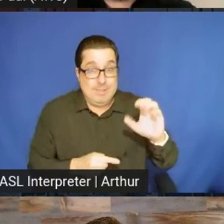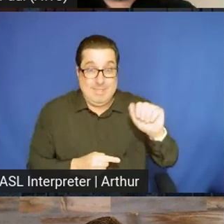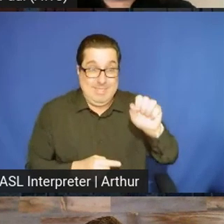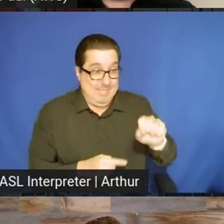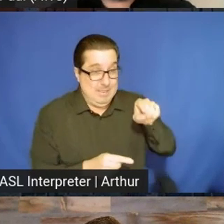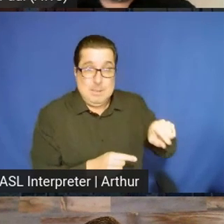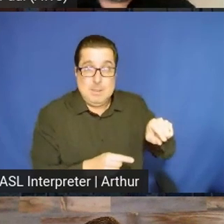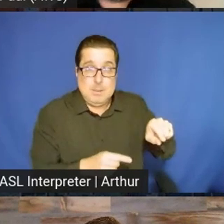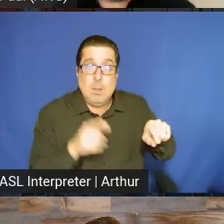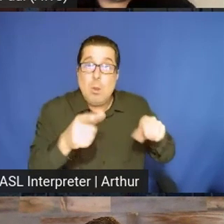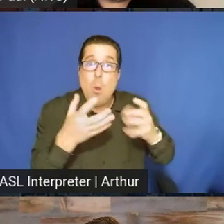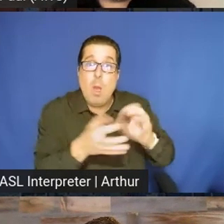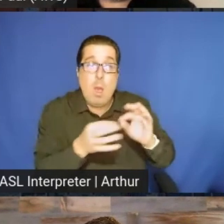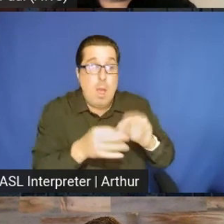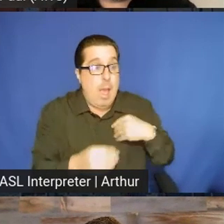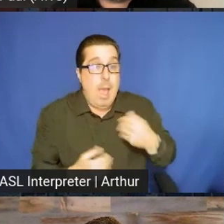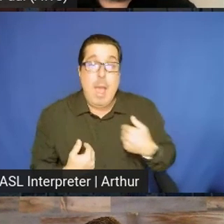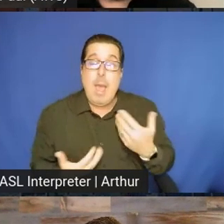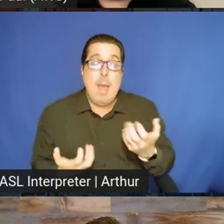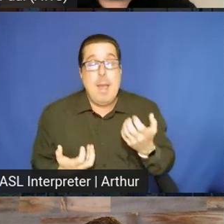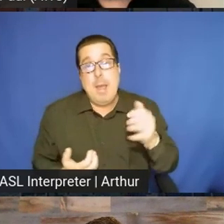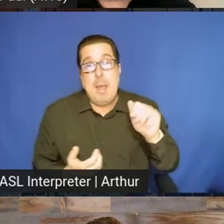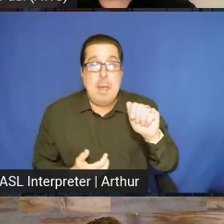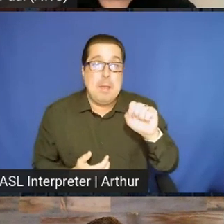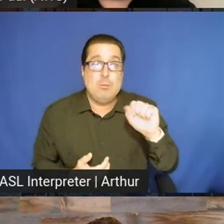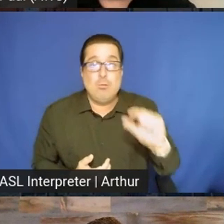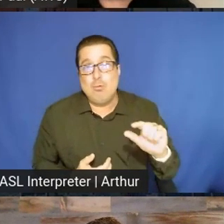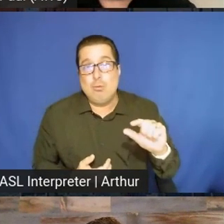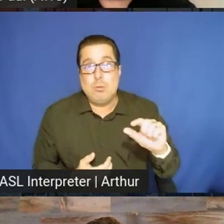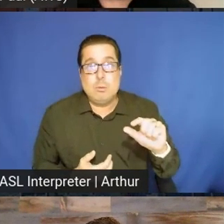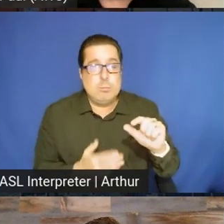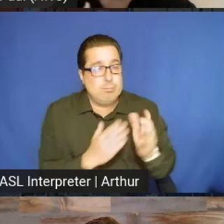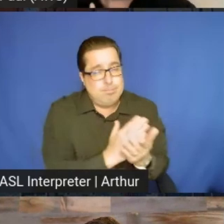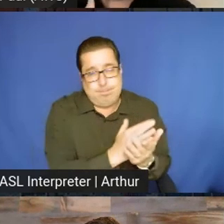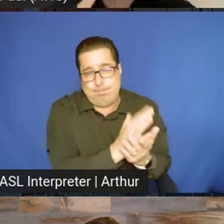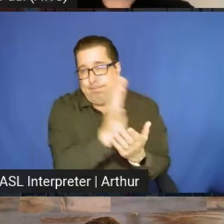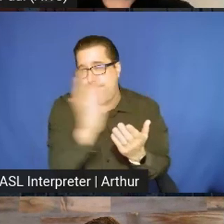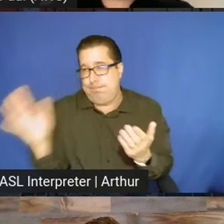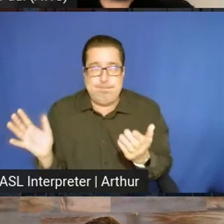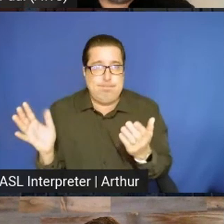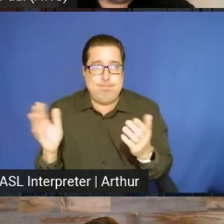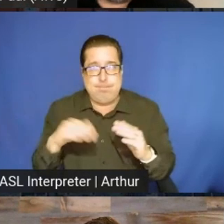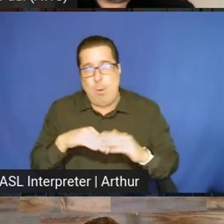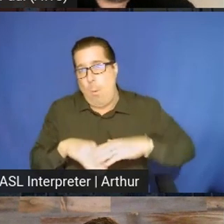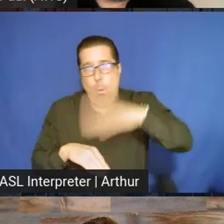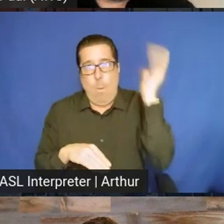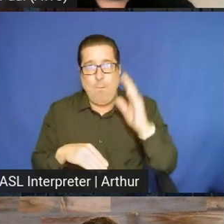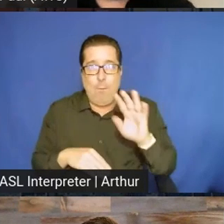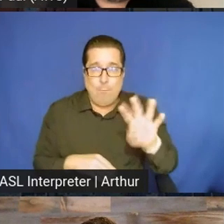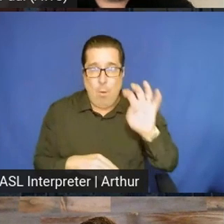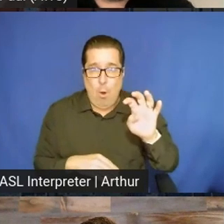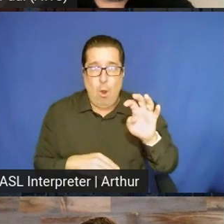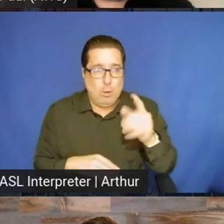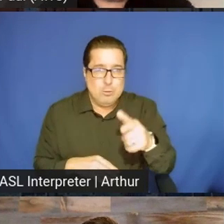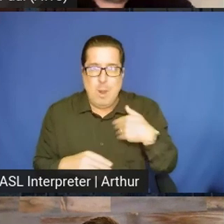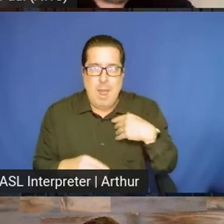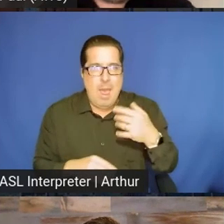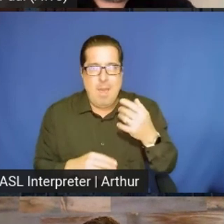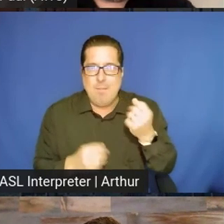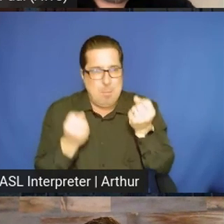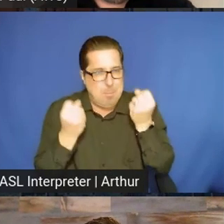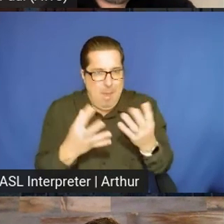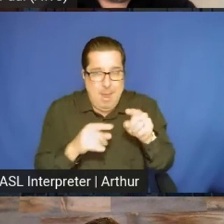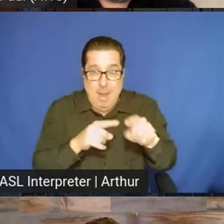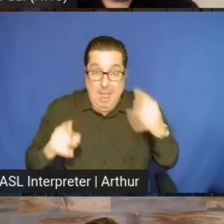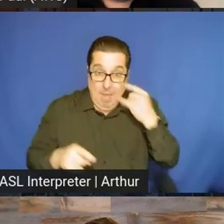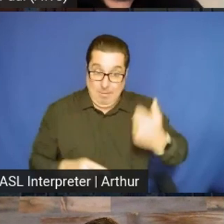want to have ASGs across 400 different instance types, you'd have hundreds of ASGs. So it'd be really difficult to do